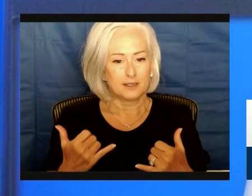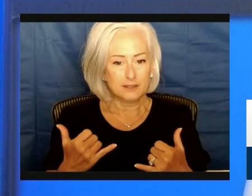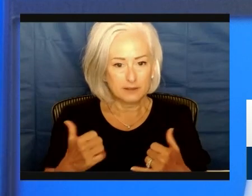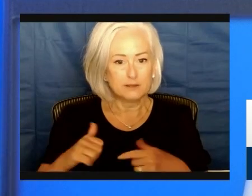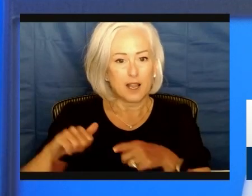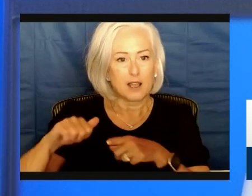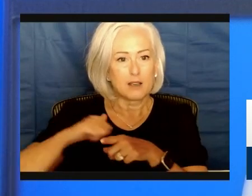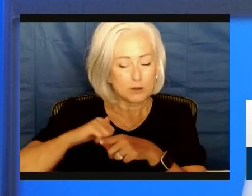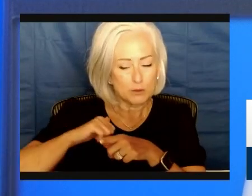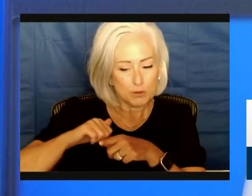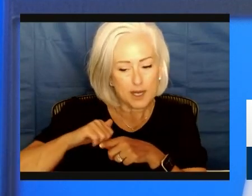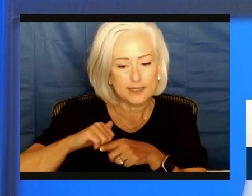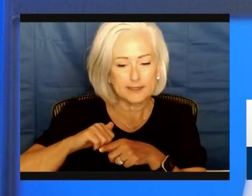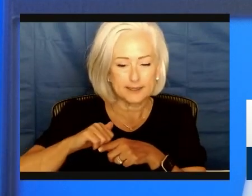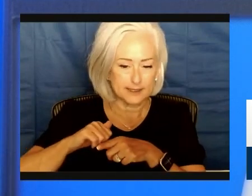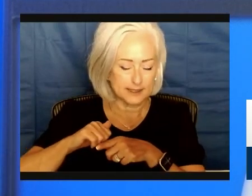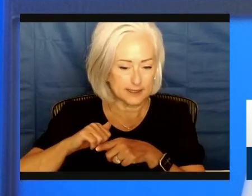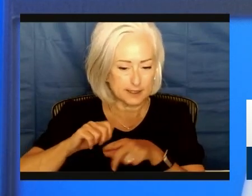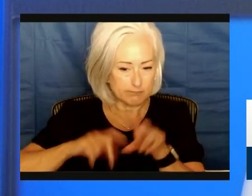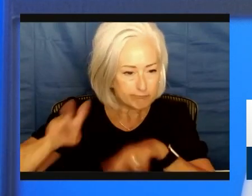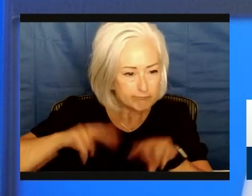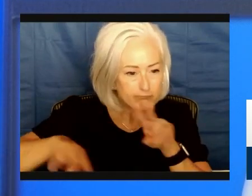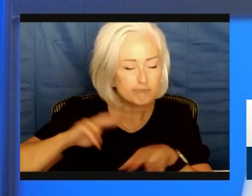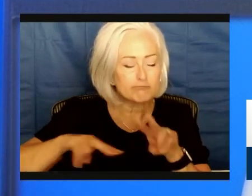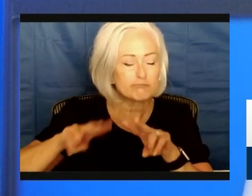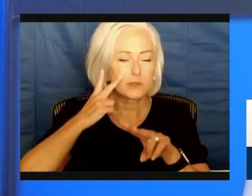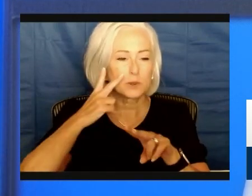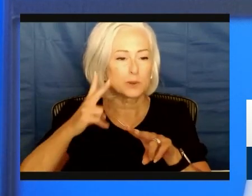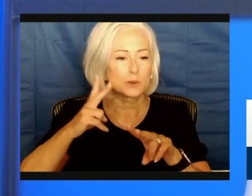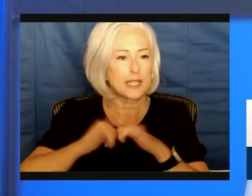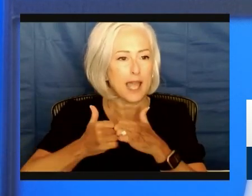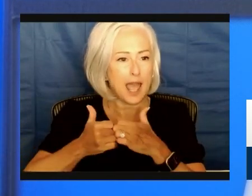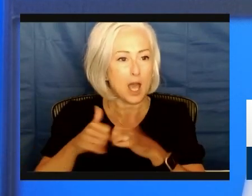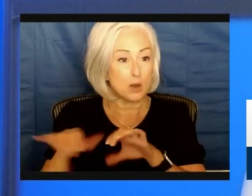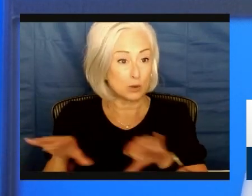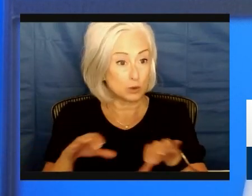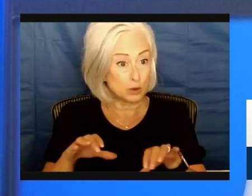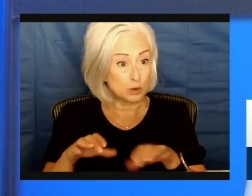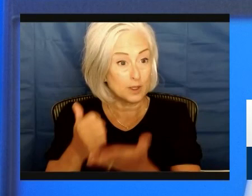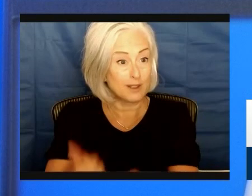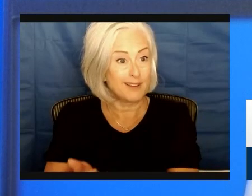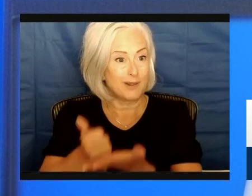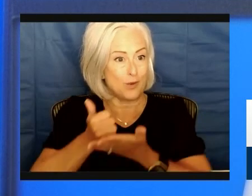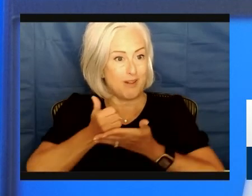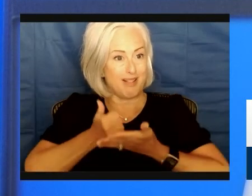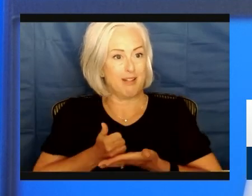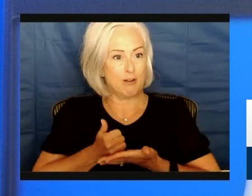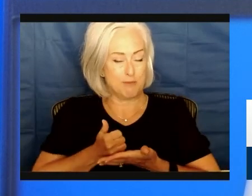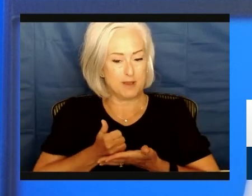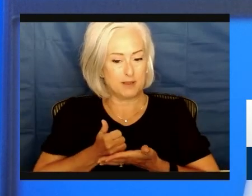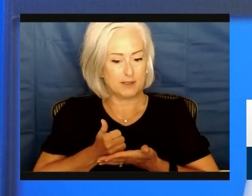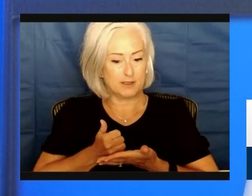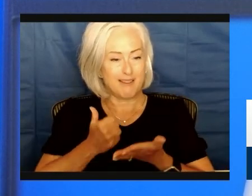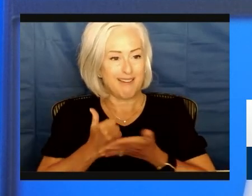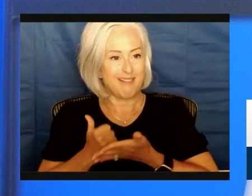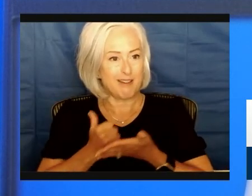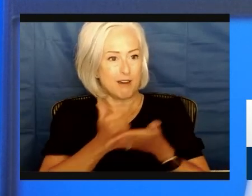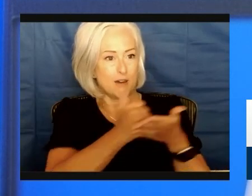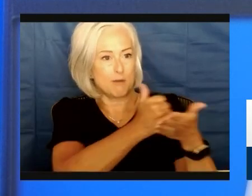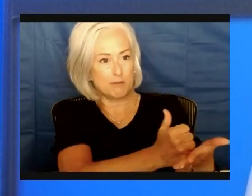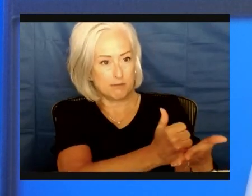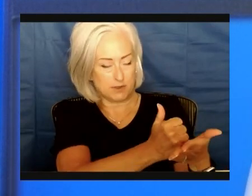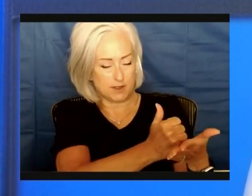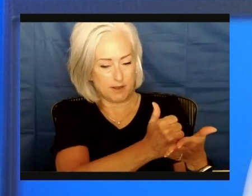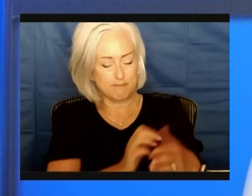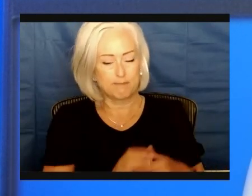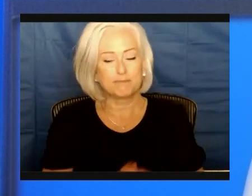to practice is going to help us a lot to get these patients well and go to make